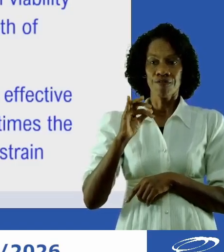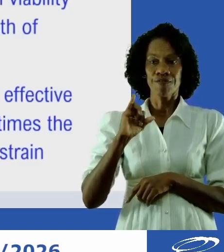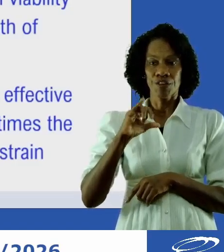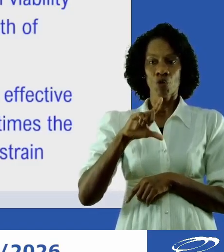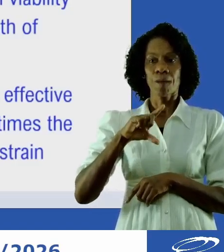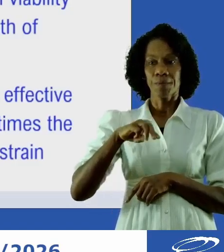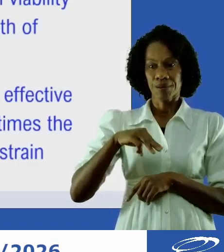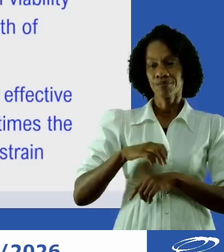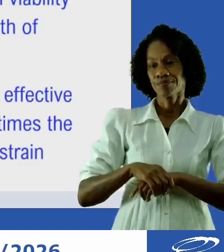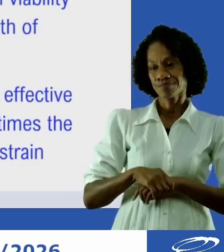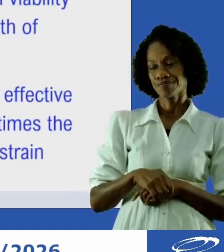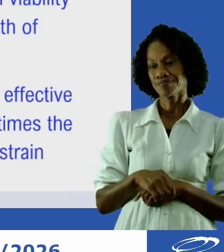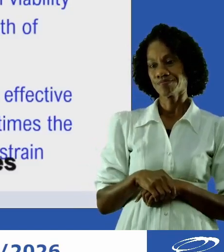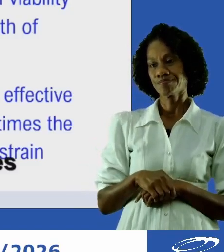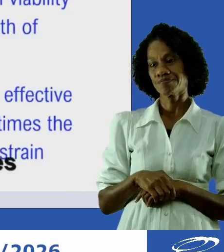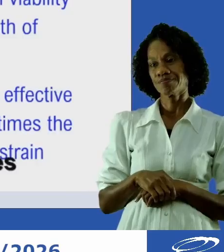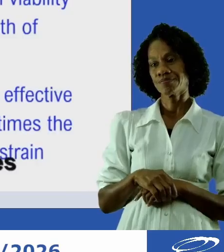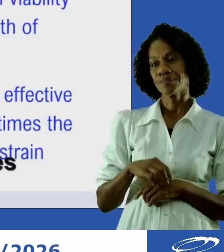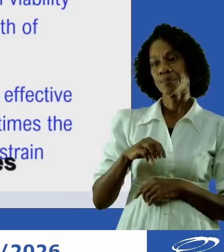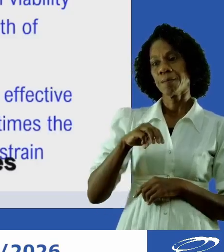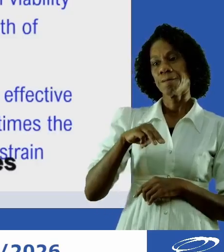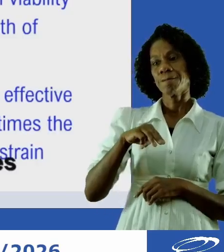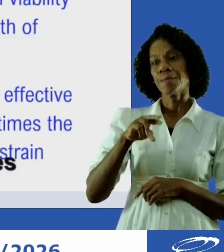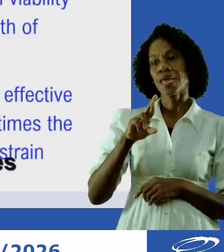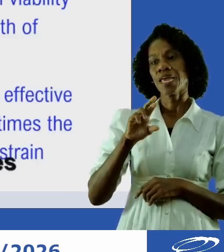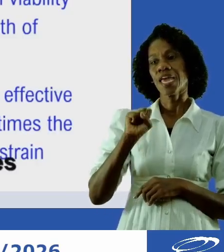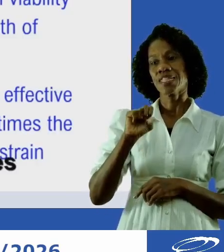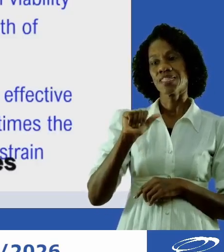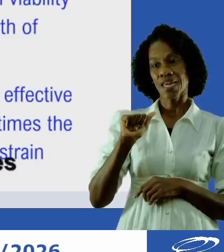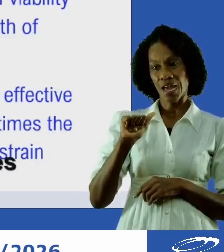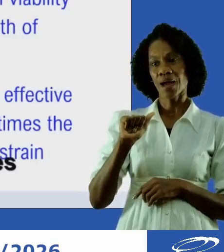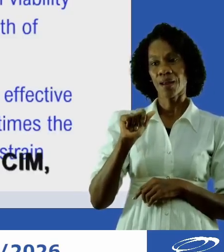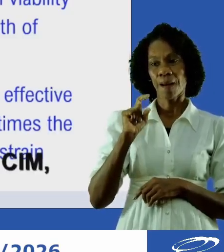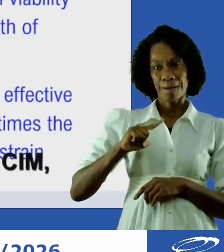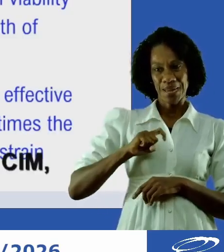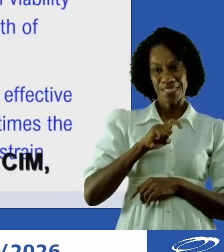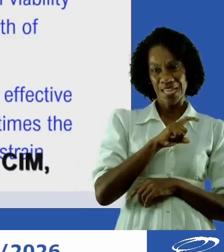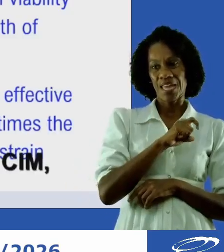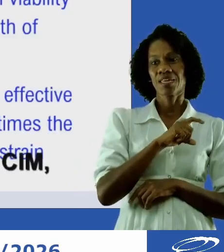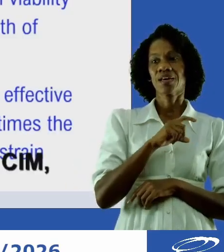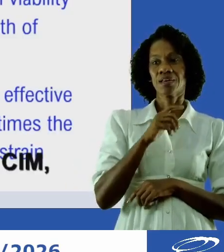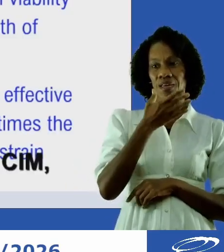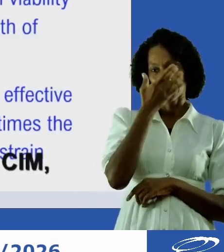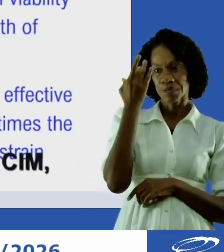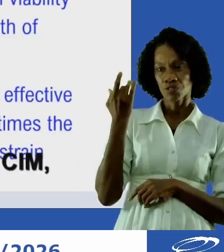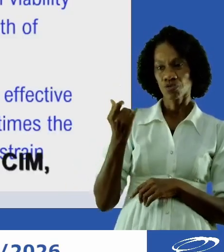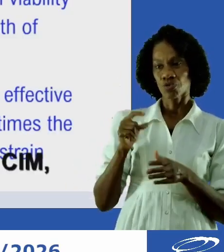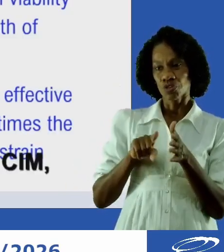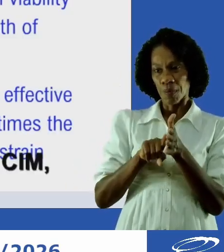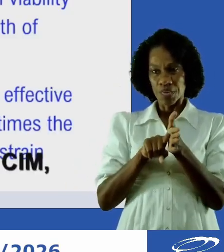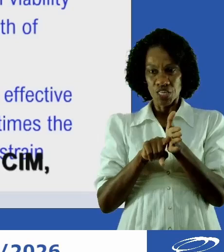biofilm, what the authors observe is that by using a concentration 8 times the MIC or 16 times